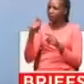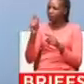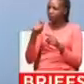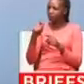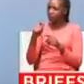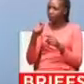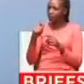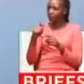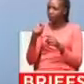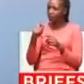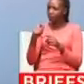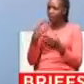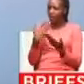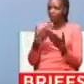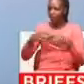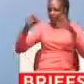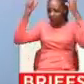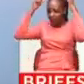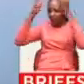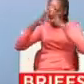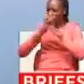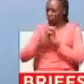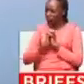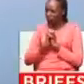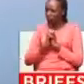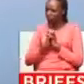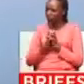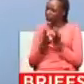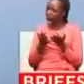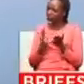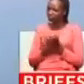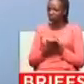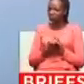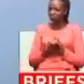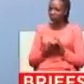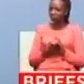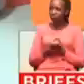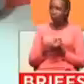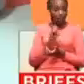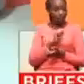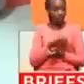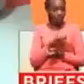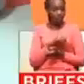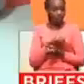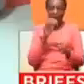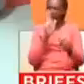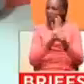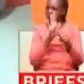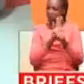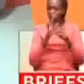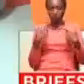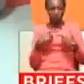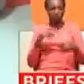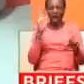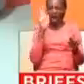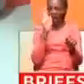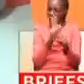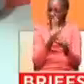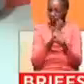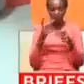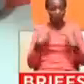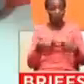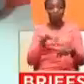either being devil worshippers or being, you know, lured into devil worshipping? Absolutely. Thousands of people. Mm. Thousands in